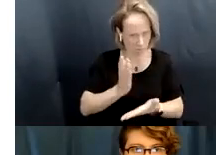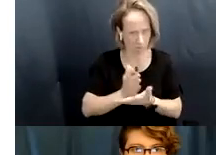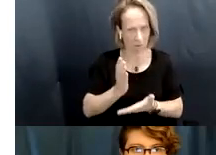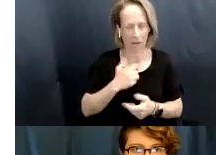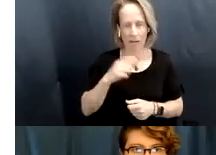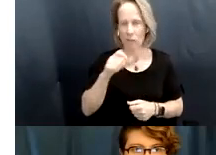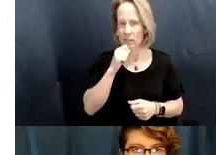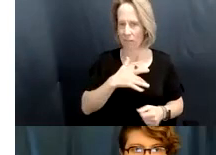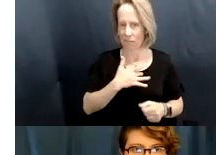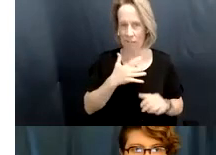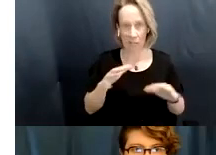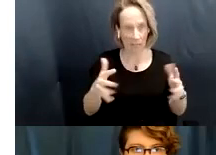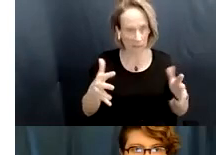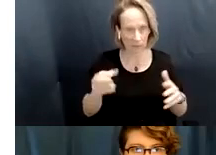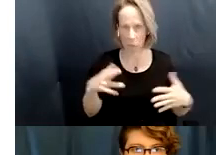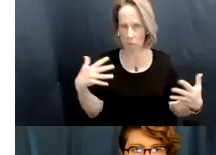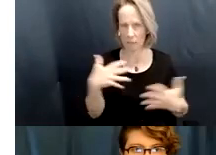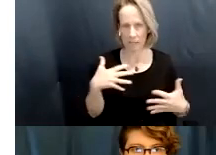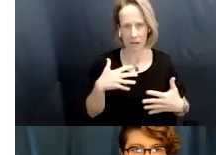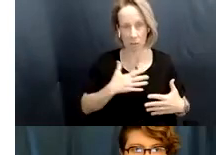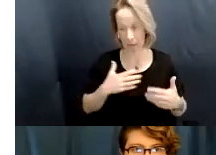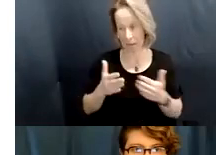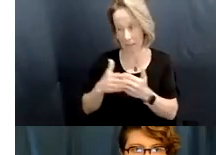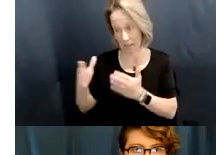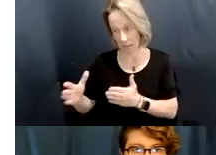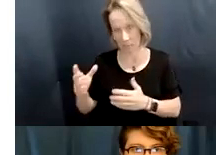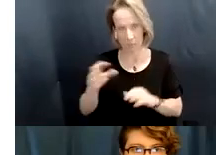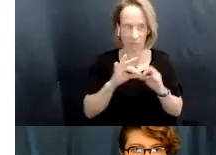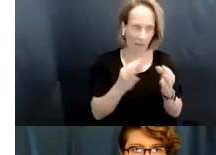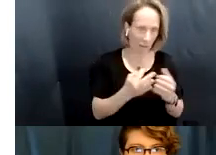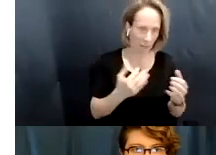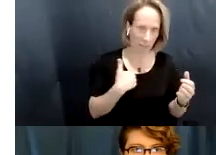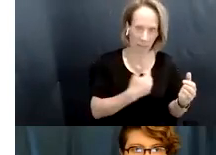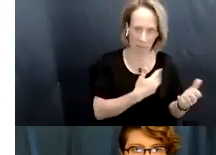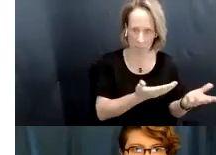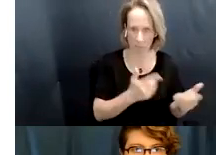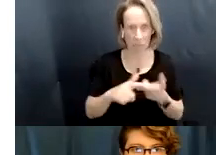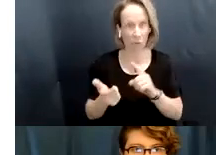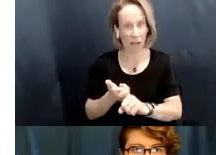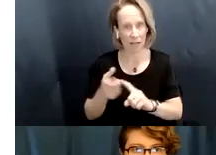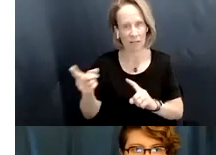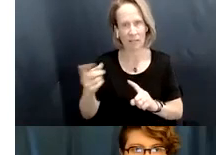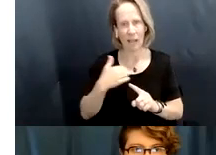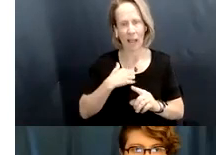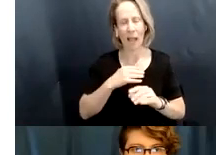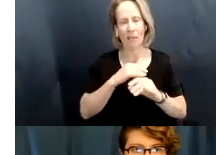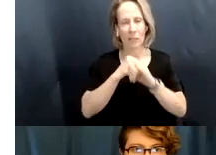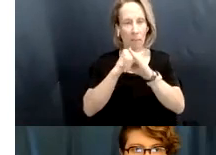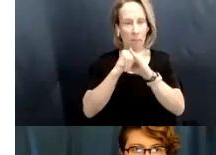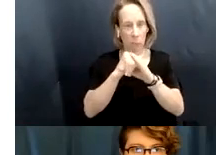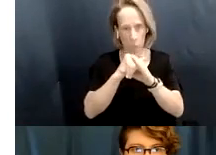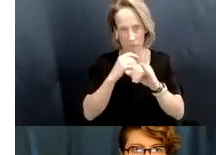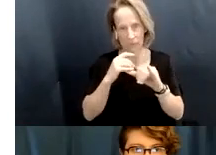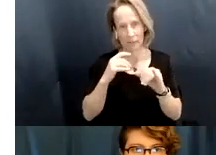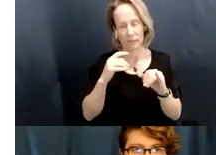or scared. My neighbor, family, member, friend is immunocompromised and I'm healthy, so there's no logical reason